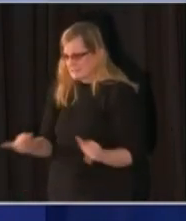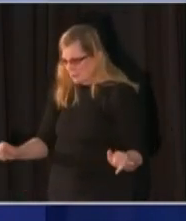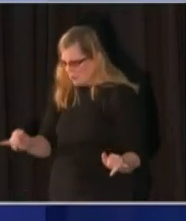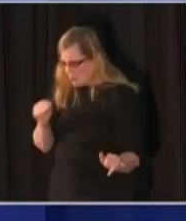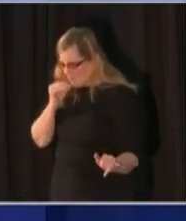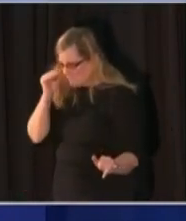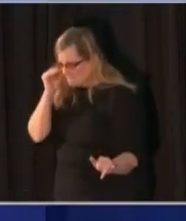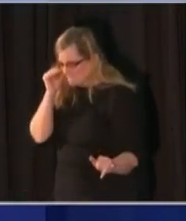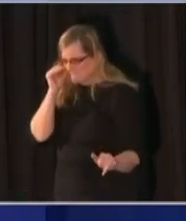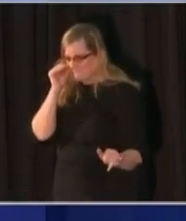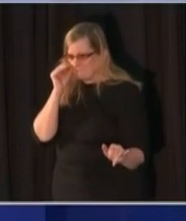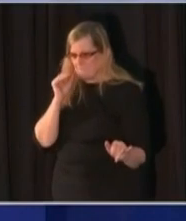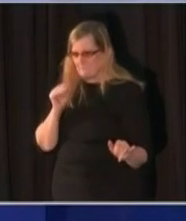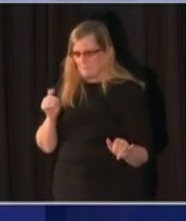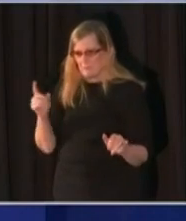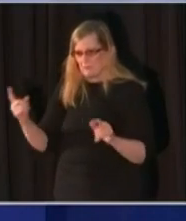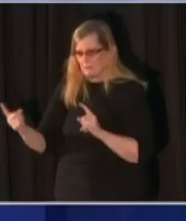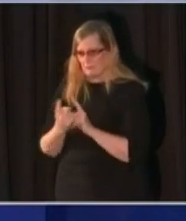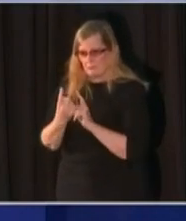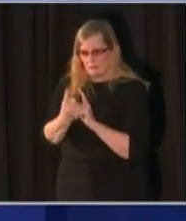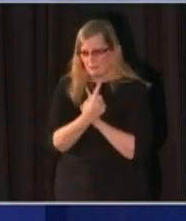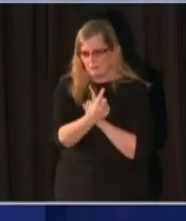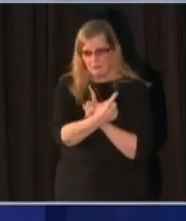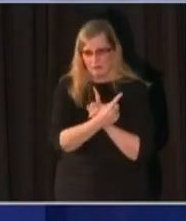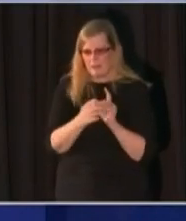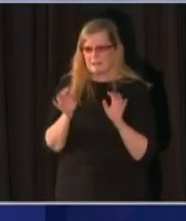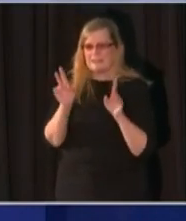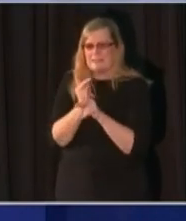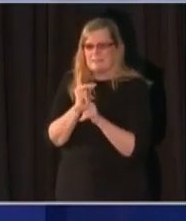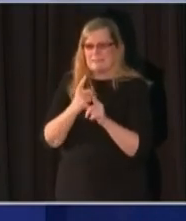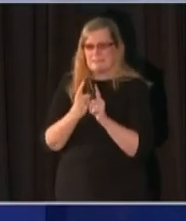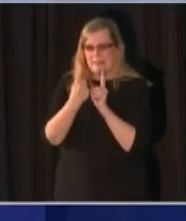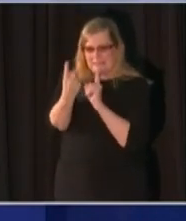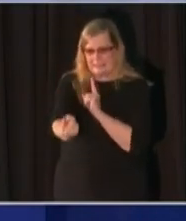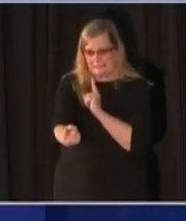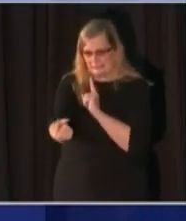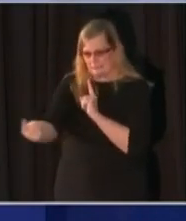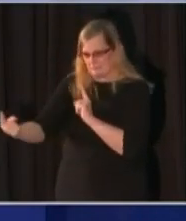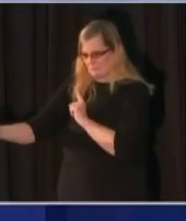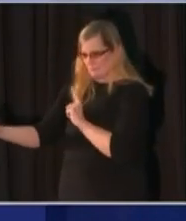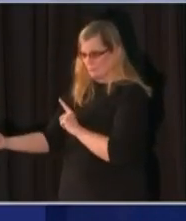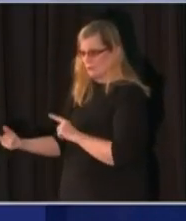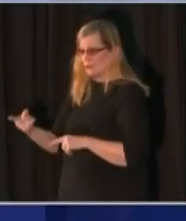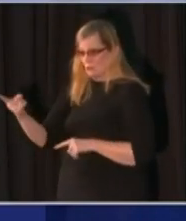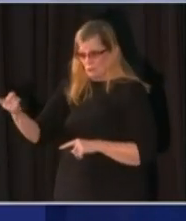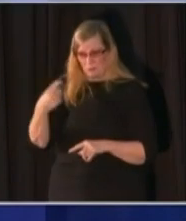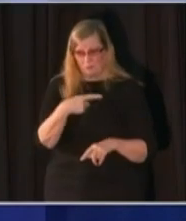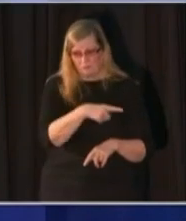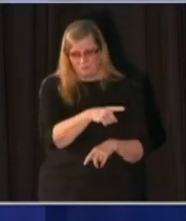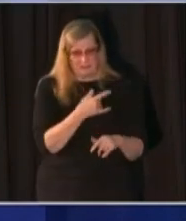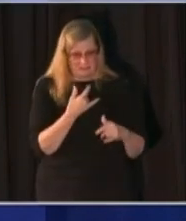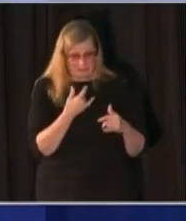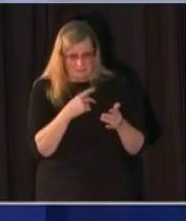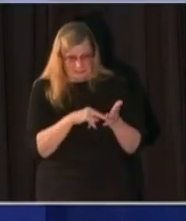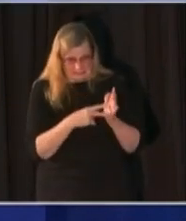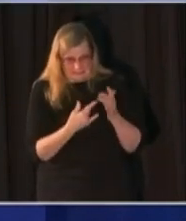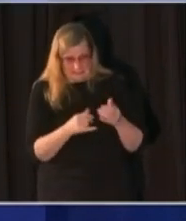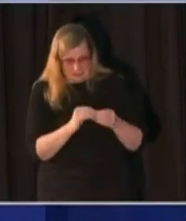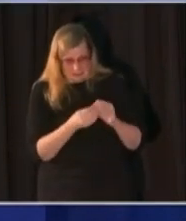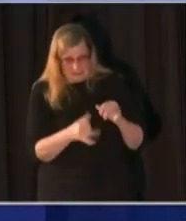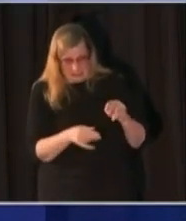a lot to be concerned about in terms of people getting infected. So the curve is still rising? We still see our